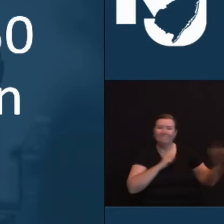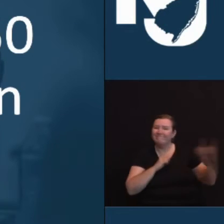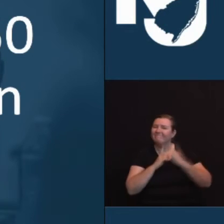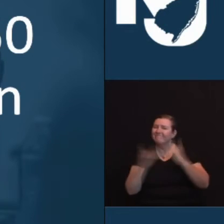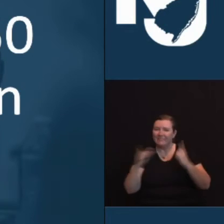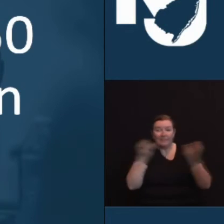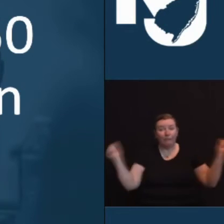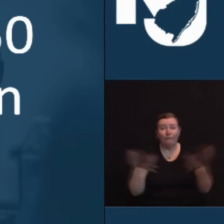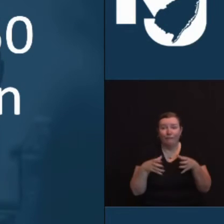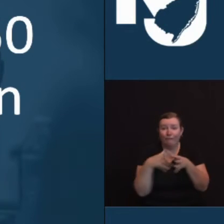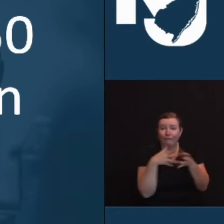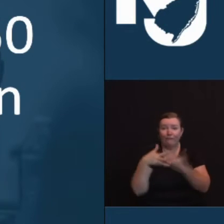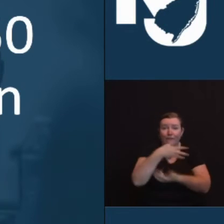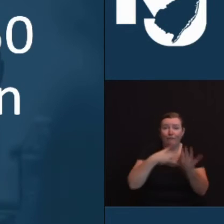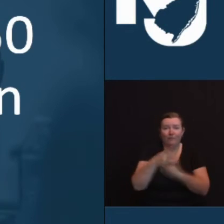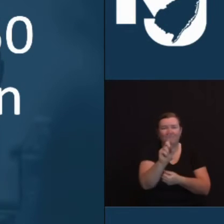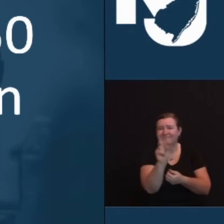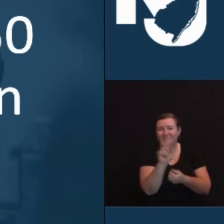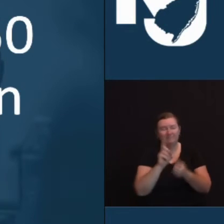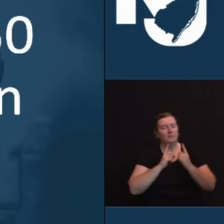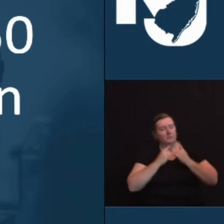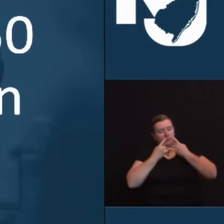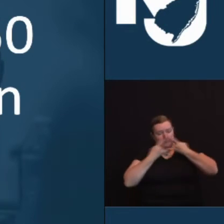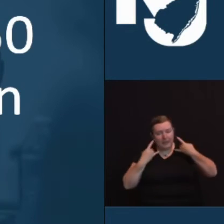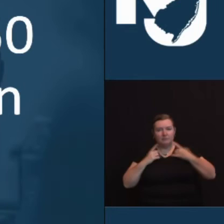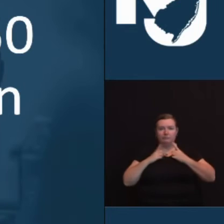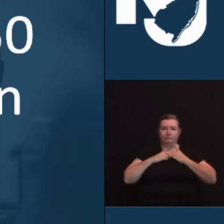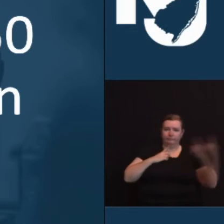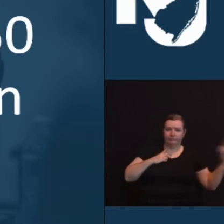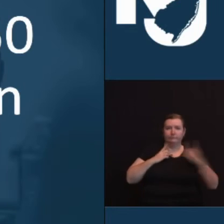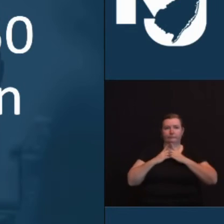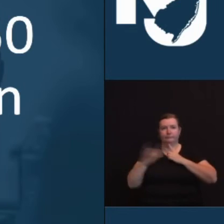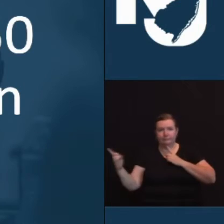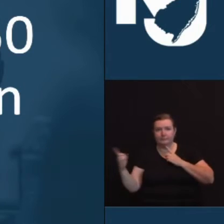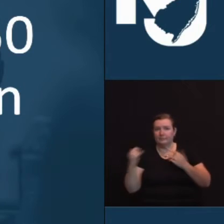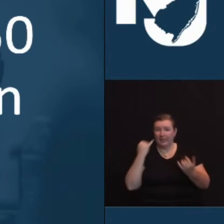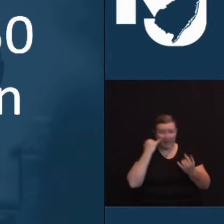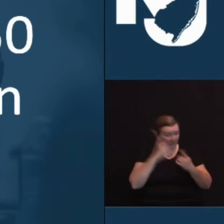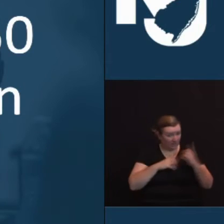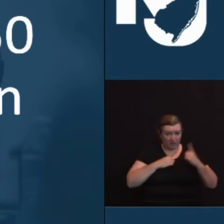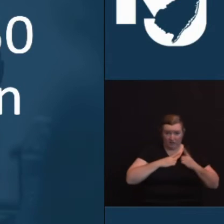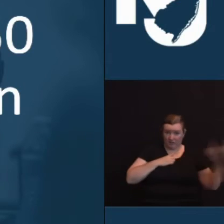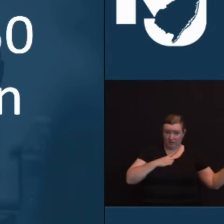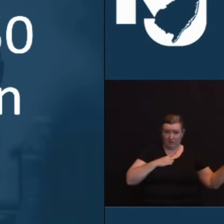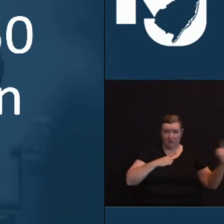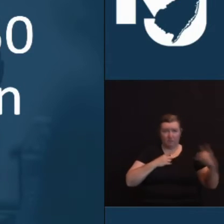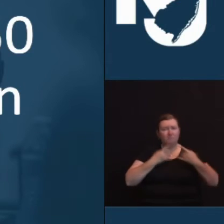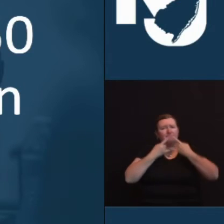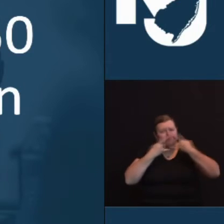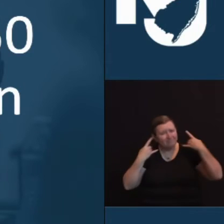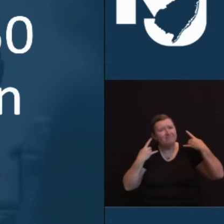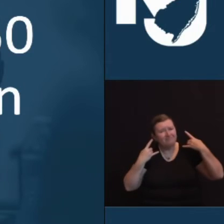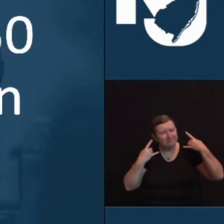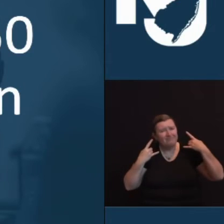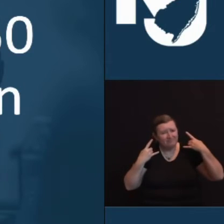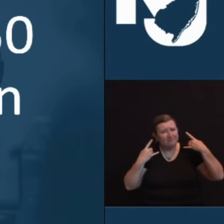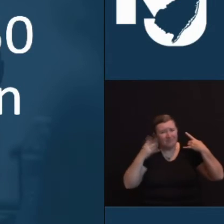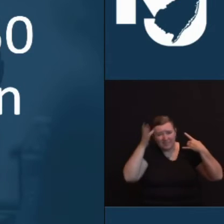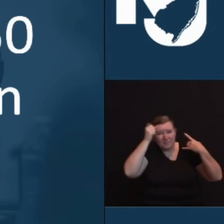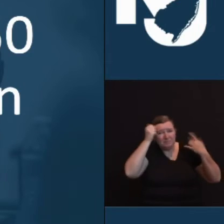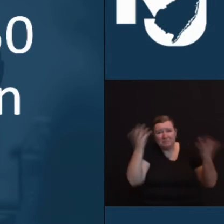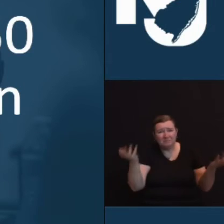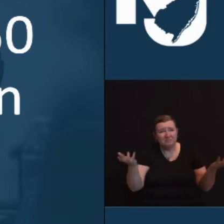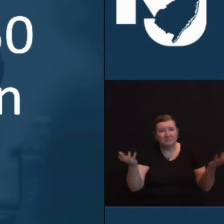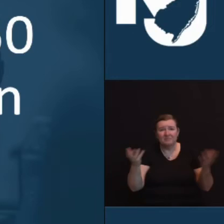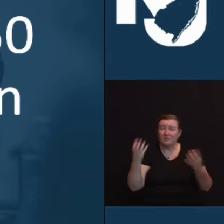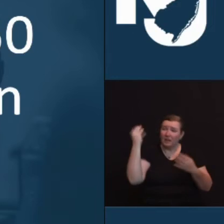the requirement to wear masks whenever it is not possible to social distance. Any outdoor gathering, either before or after next